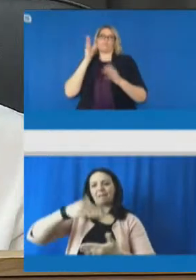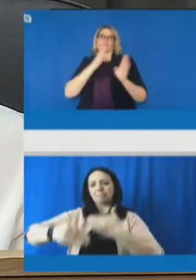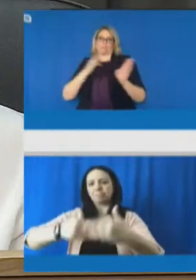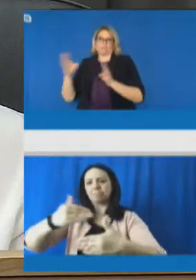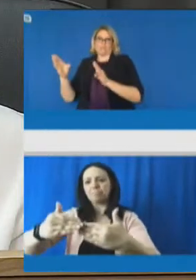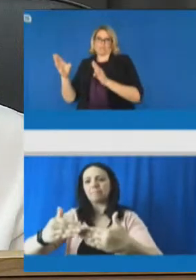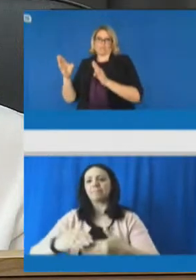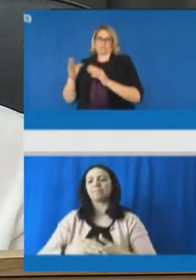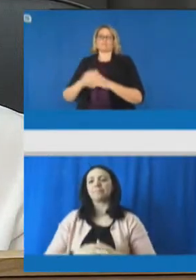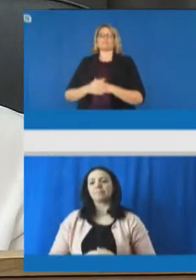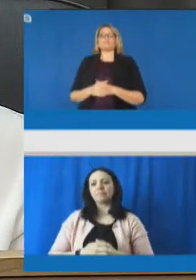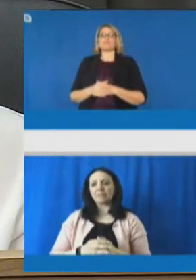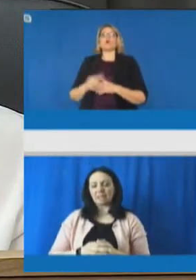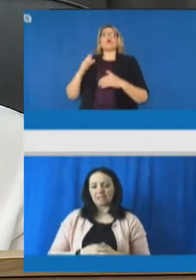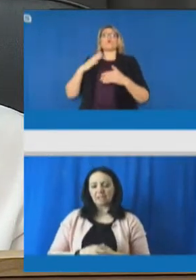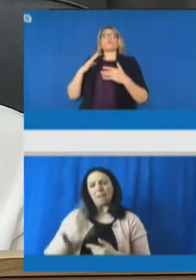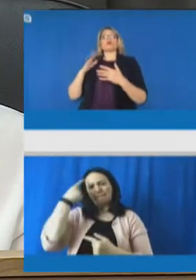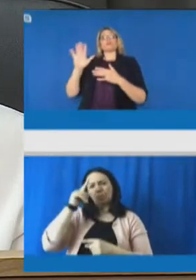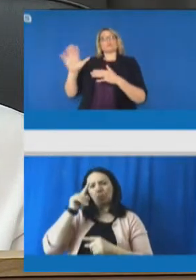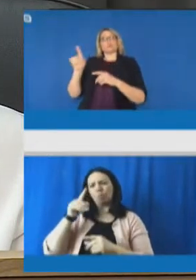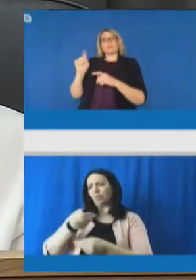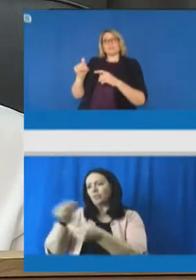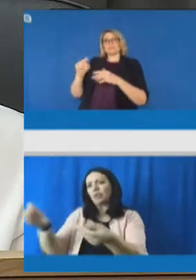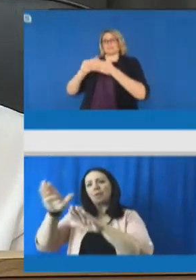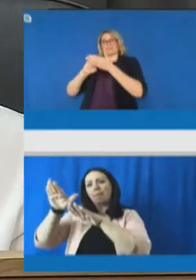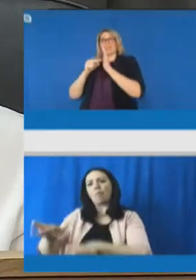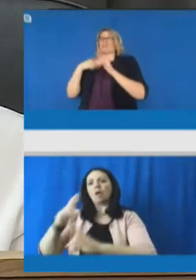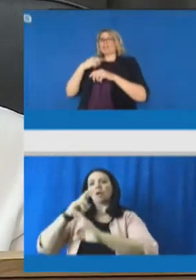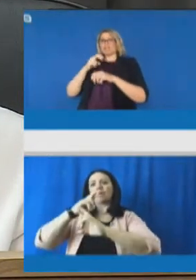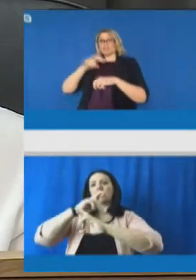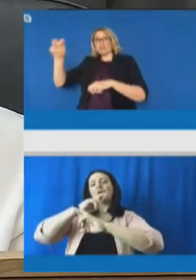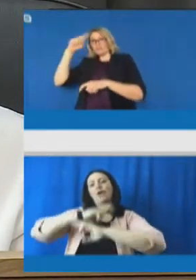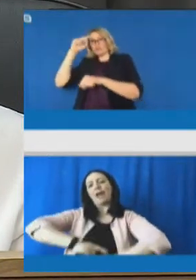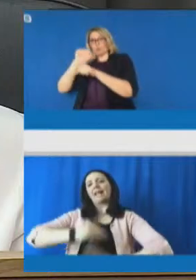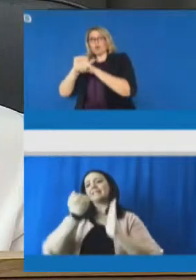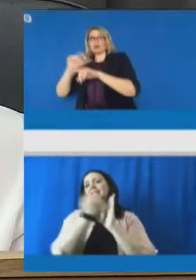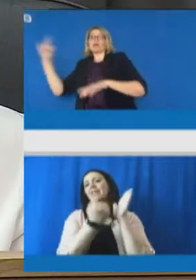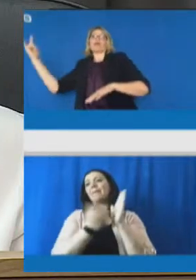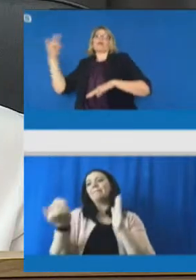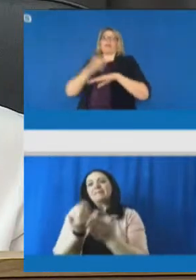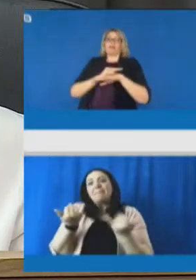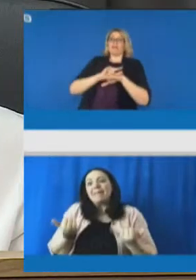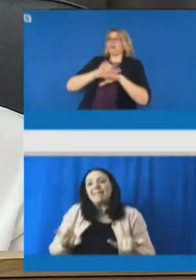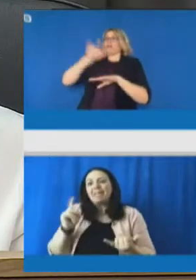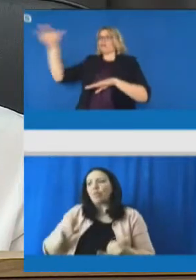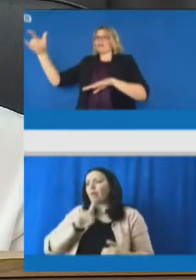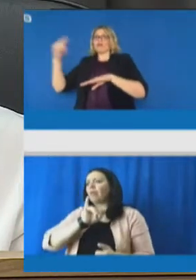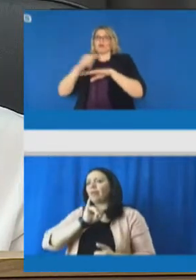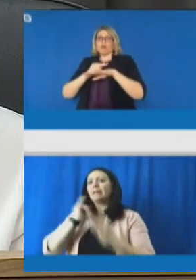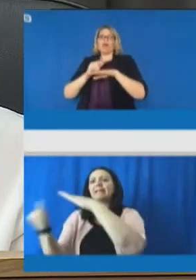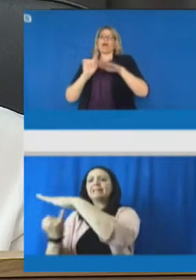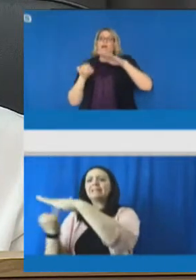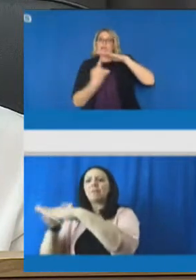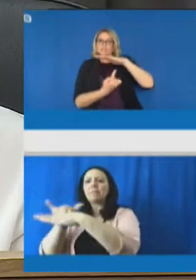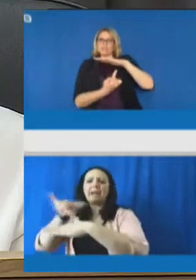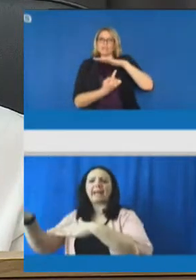workers, long-term care volunteers, and those aged 60 and older will be eligible to receive the vaccine.